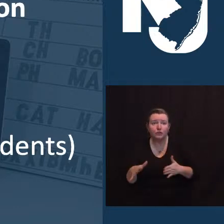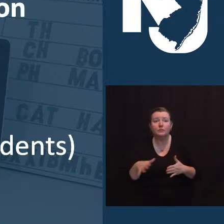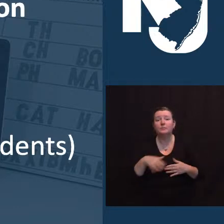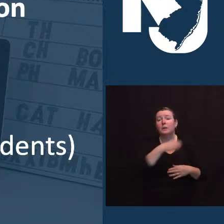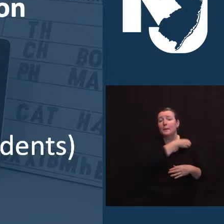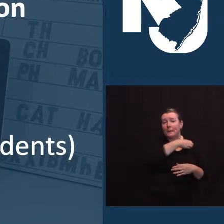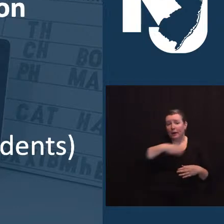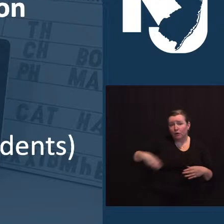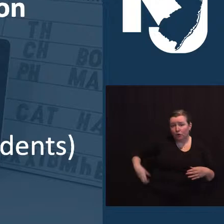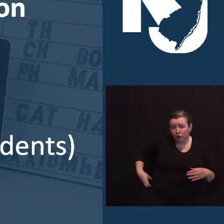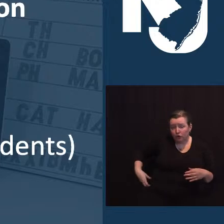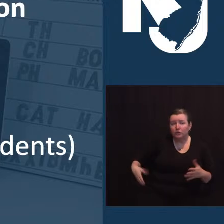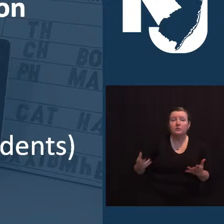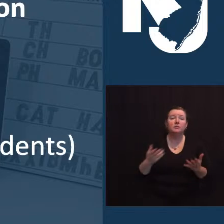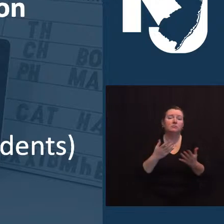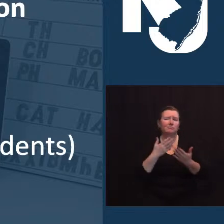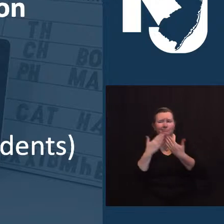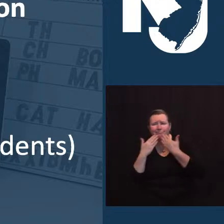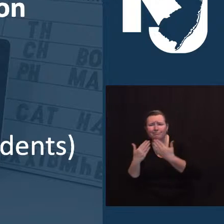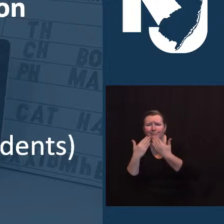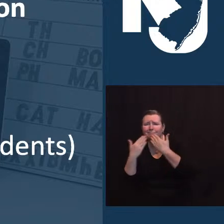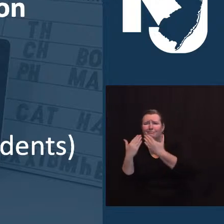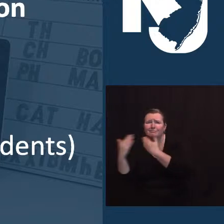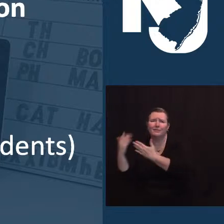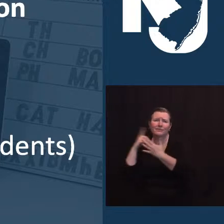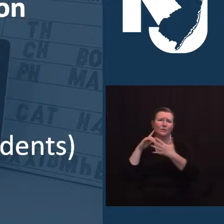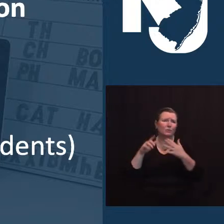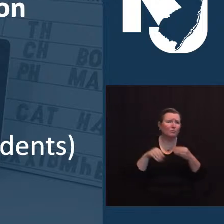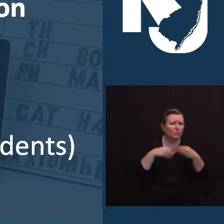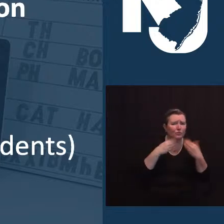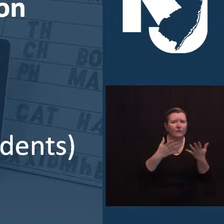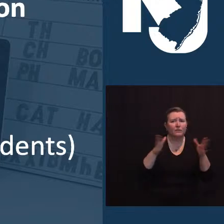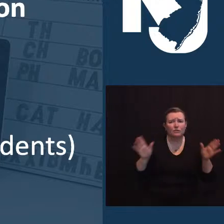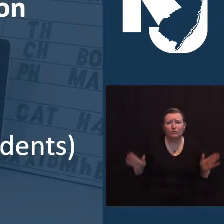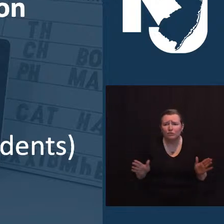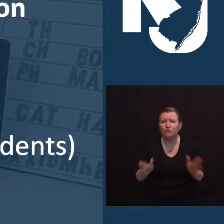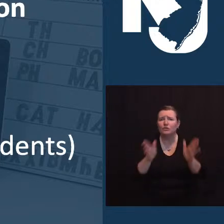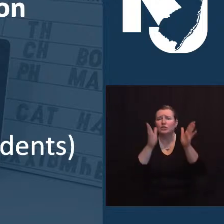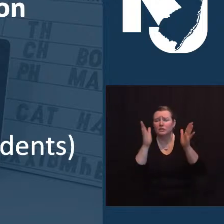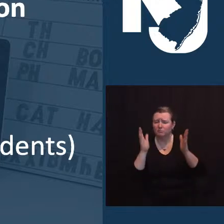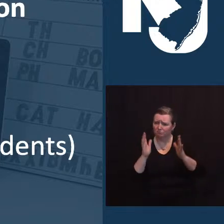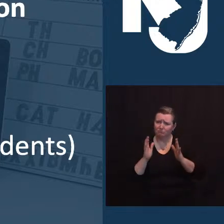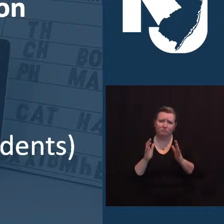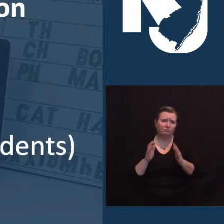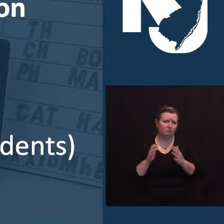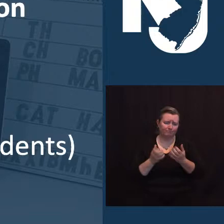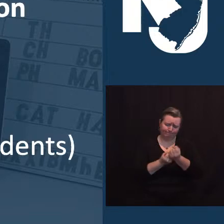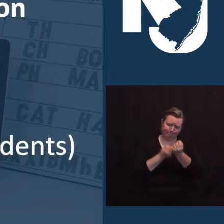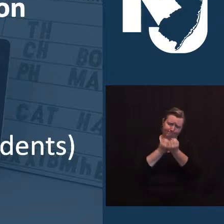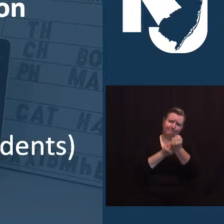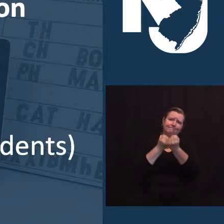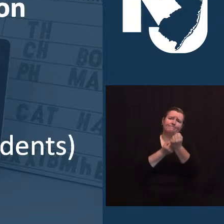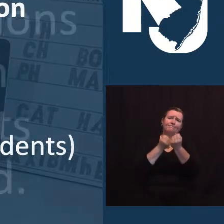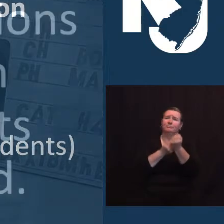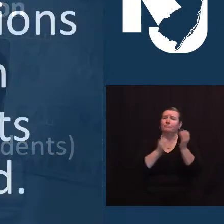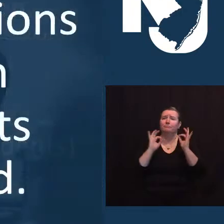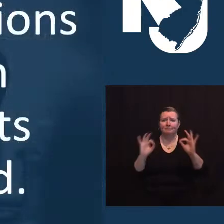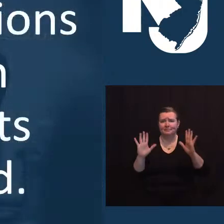and to encourage them further to get as safely and responsibly back in person as soon as we can. Next